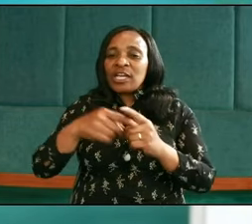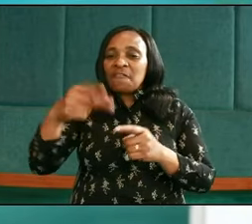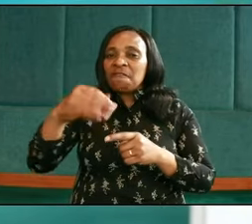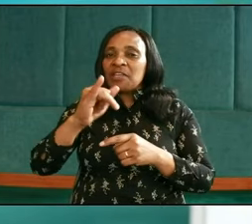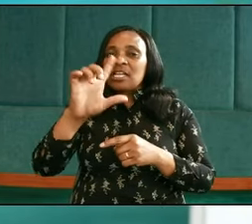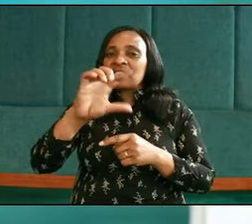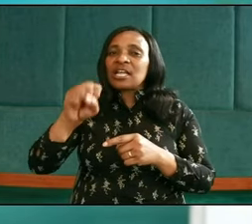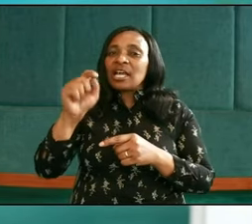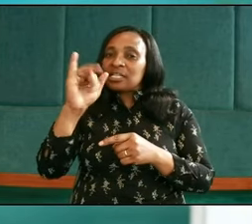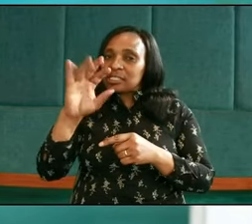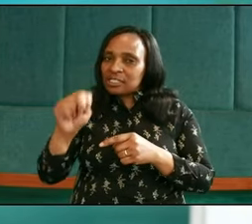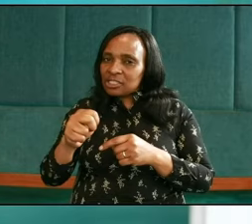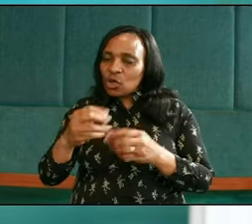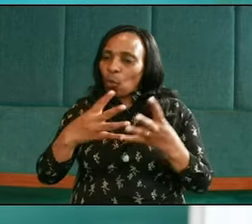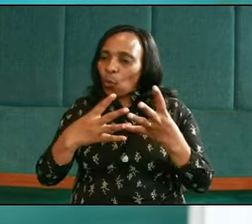went and